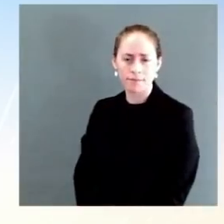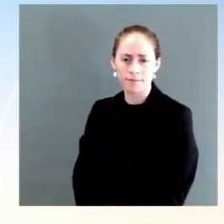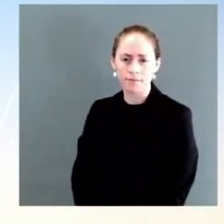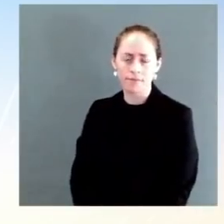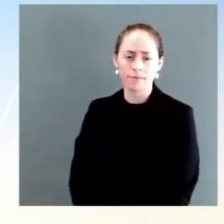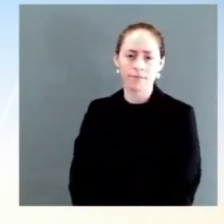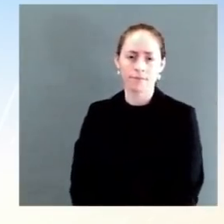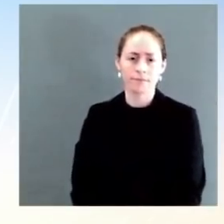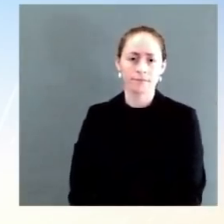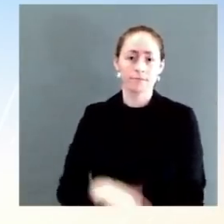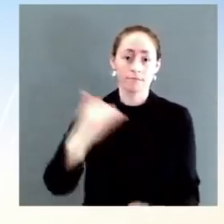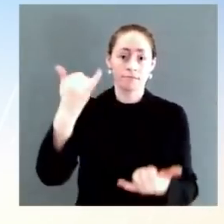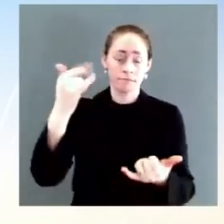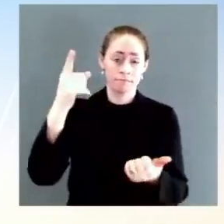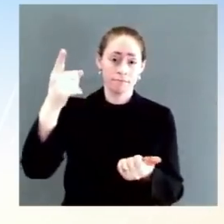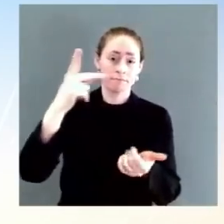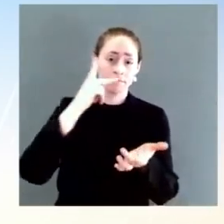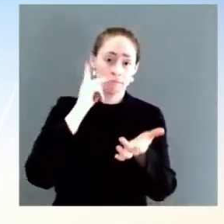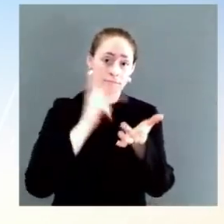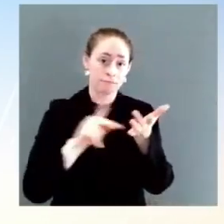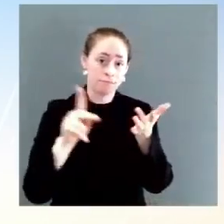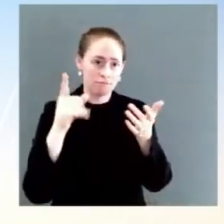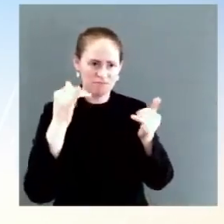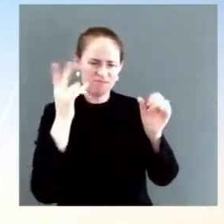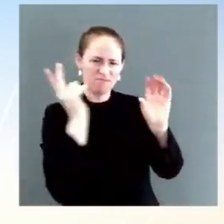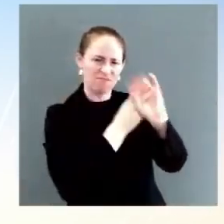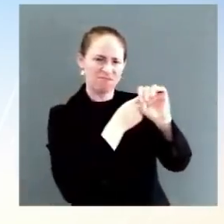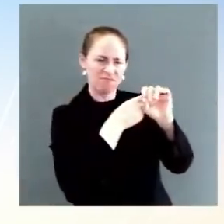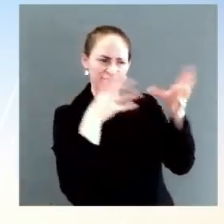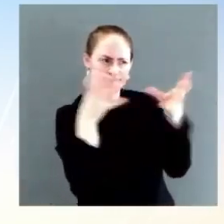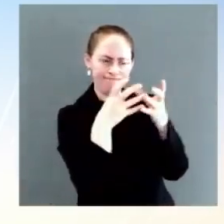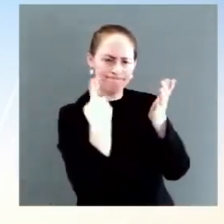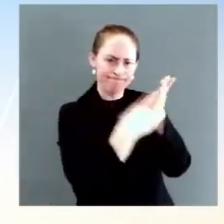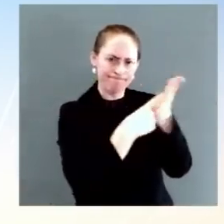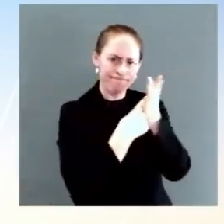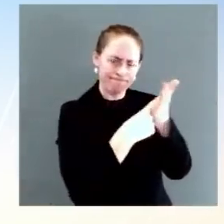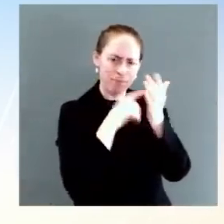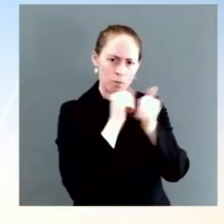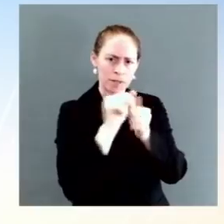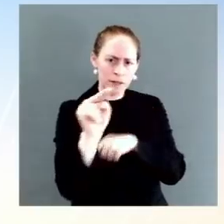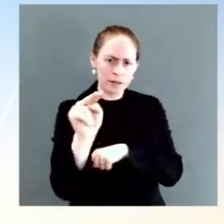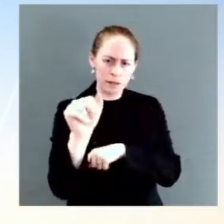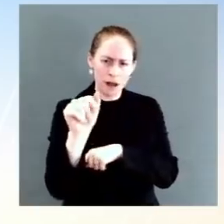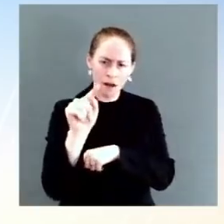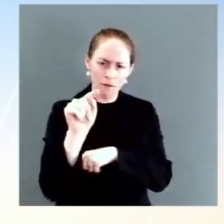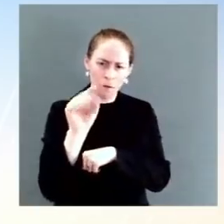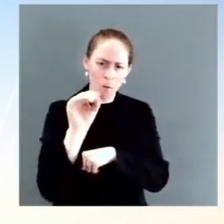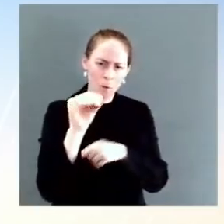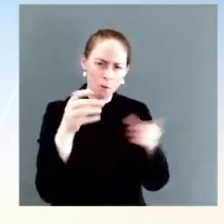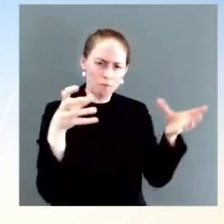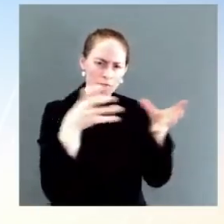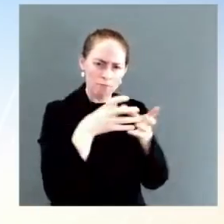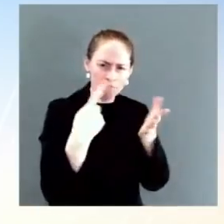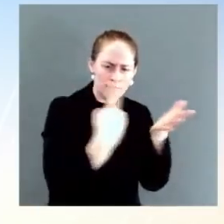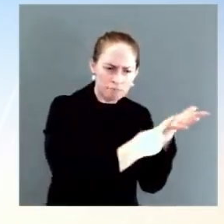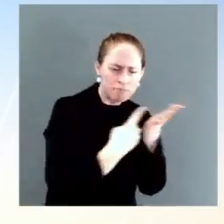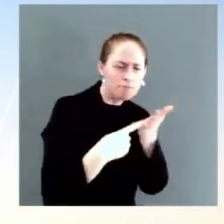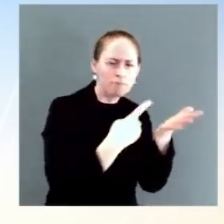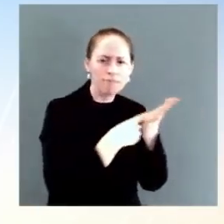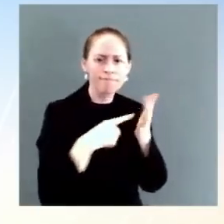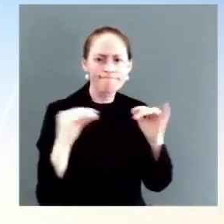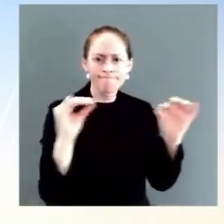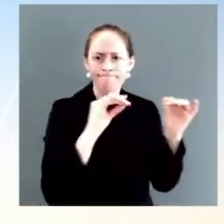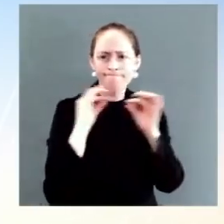allies. He noted in his remarks, he detailed his concerns and conveyed that the United States, as you noted, Zeke, has been